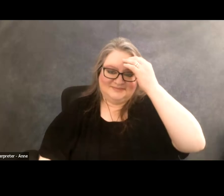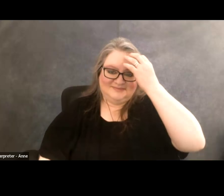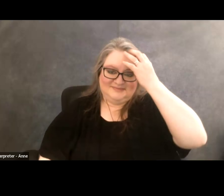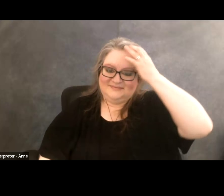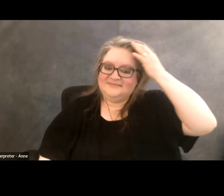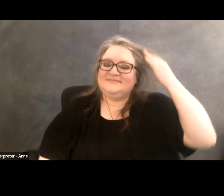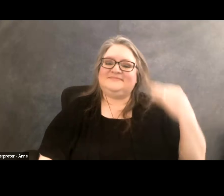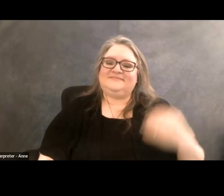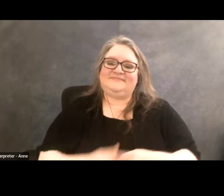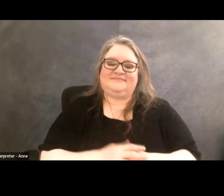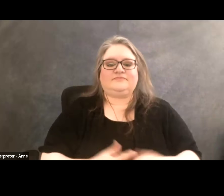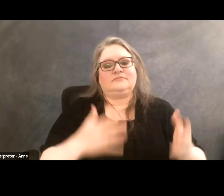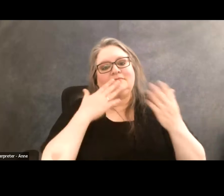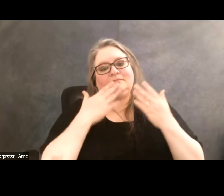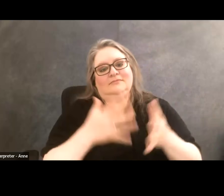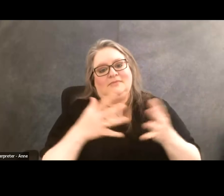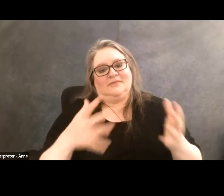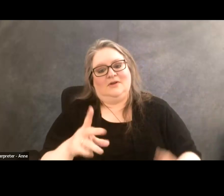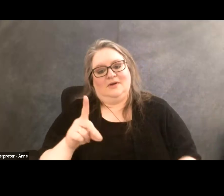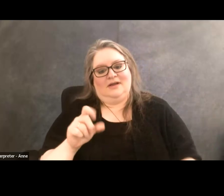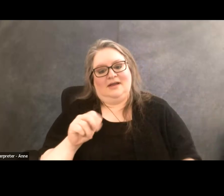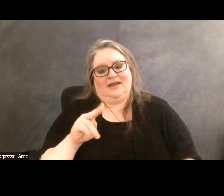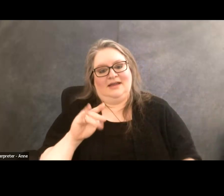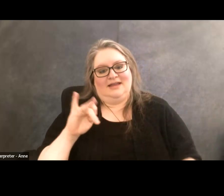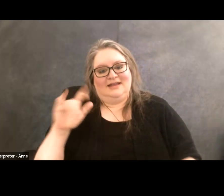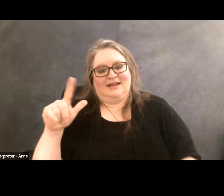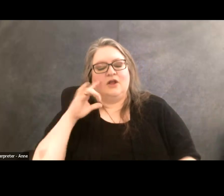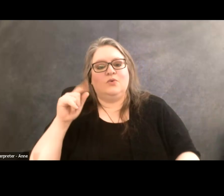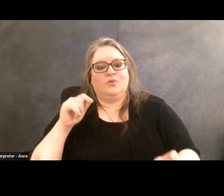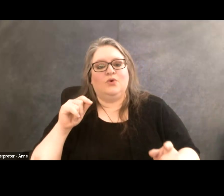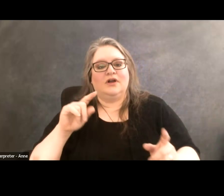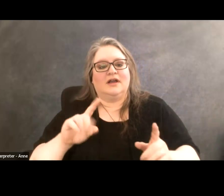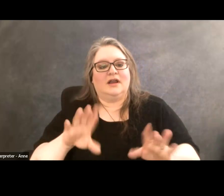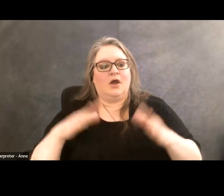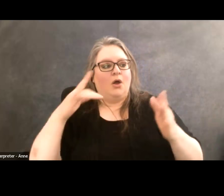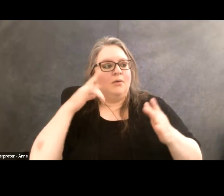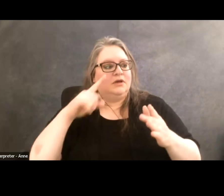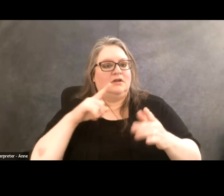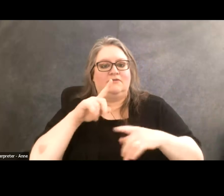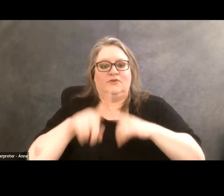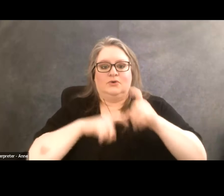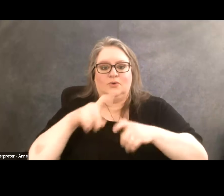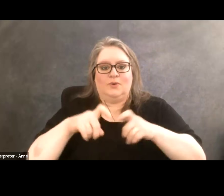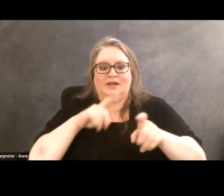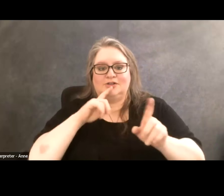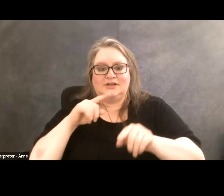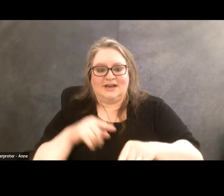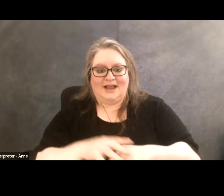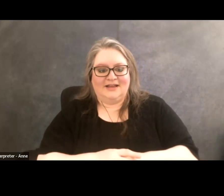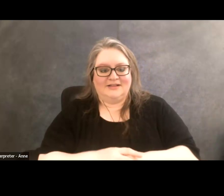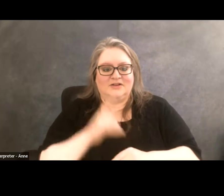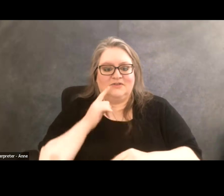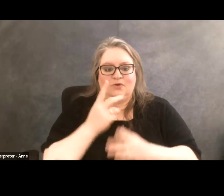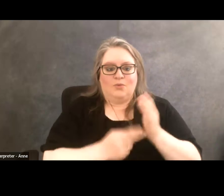Thank you so much, Daniel. So we're going to open up for Q&A for both Daniel and Teresa.